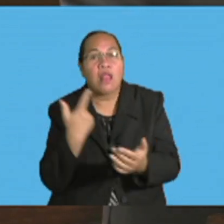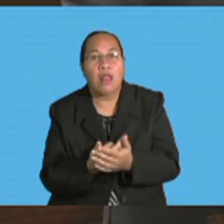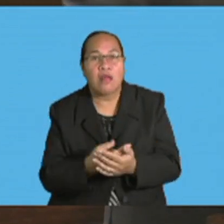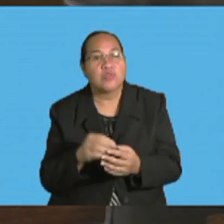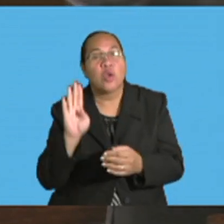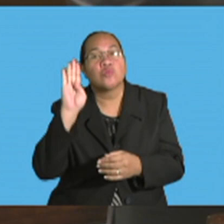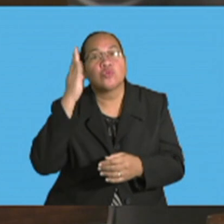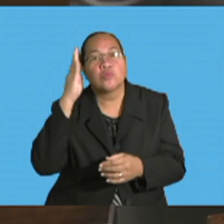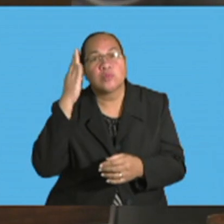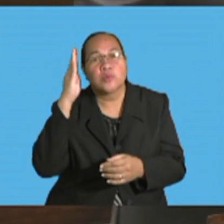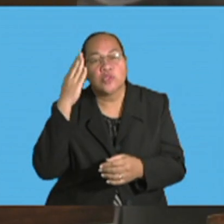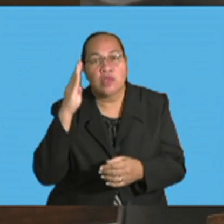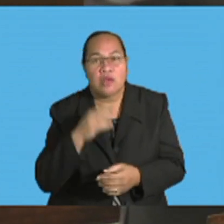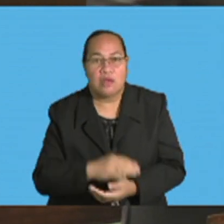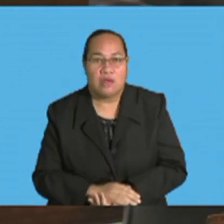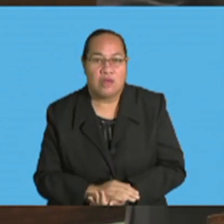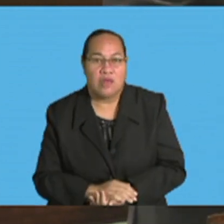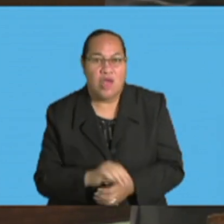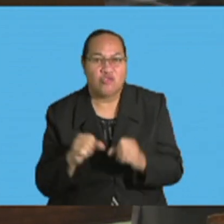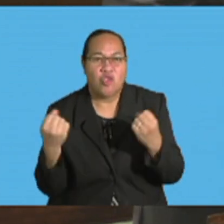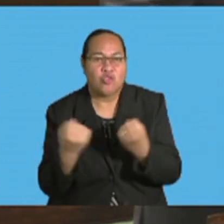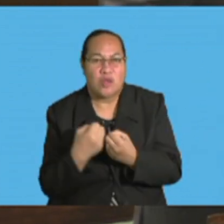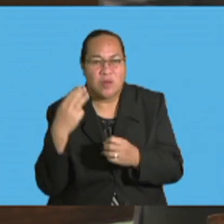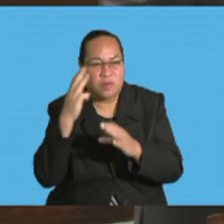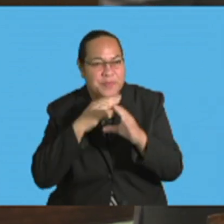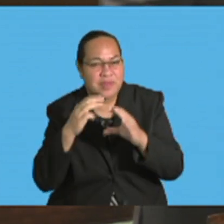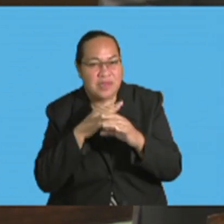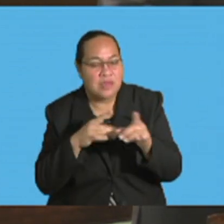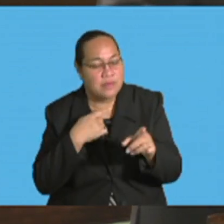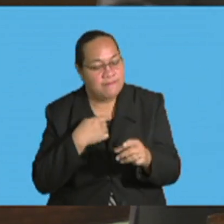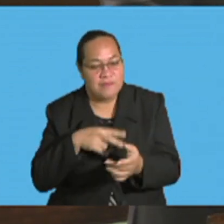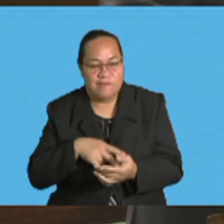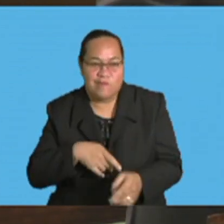media. I rise today to condemn that statement.